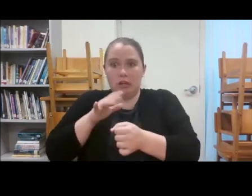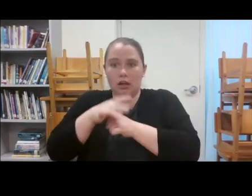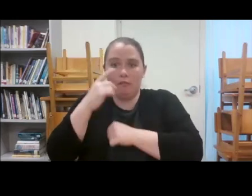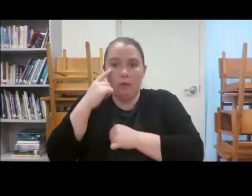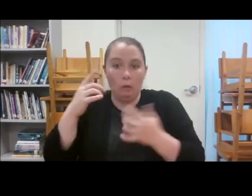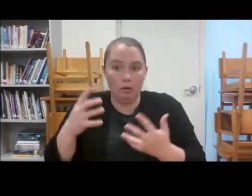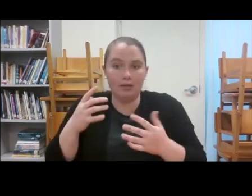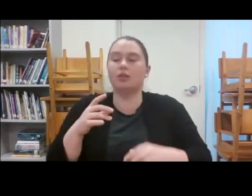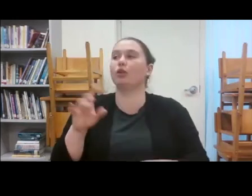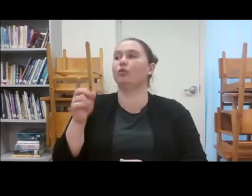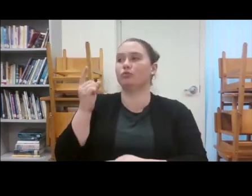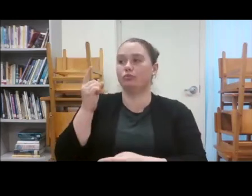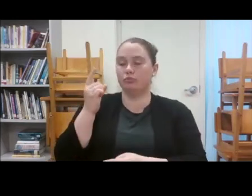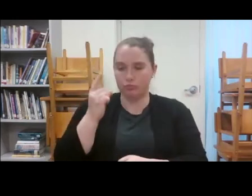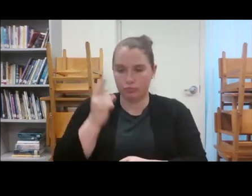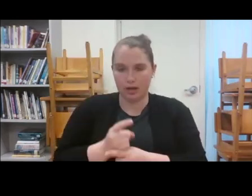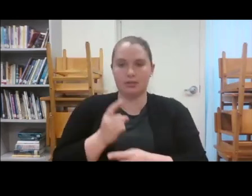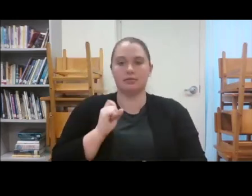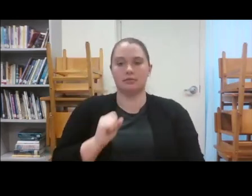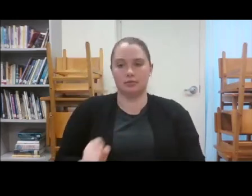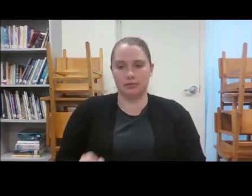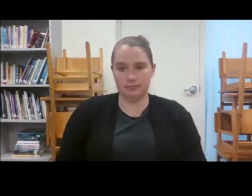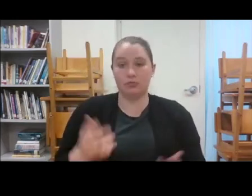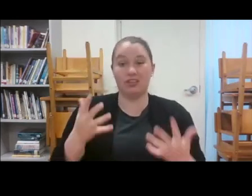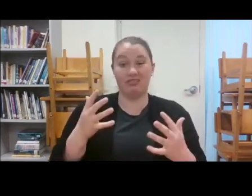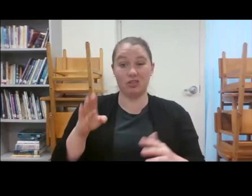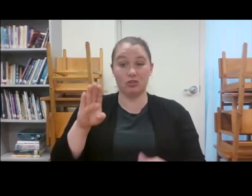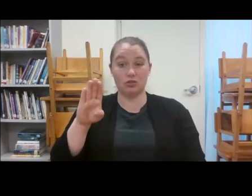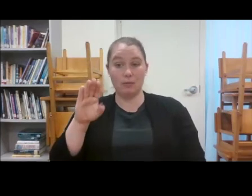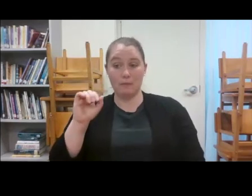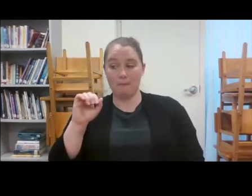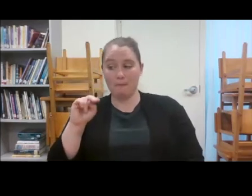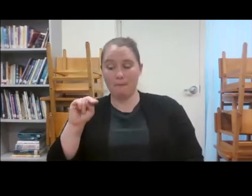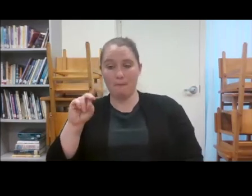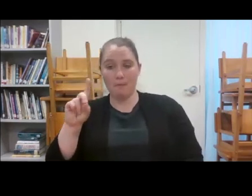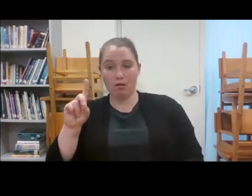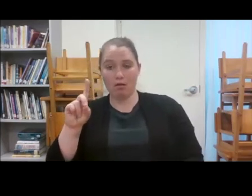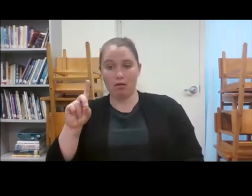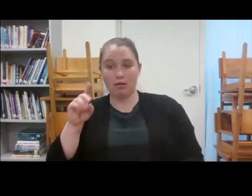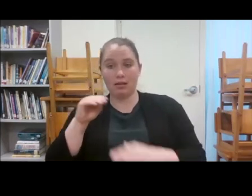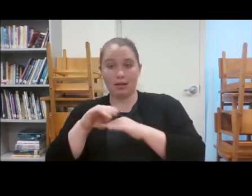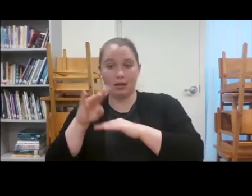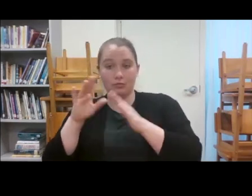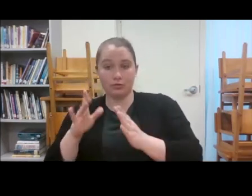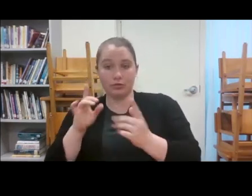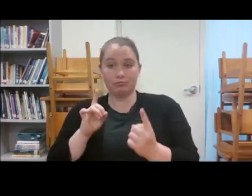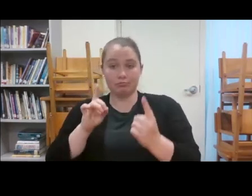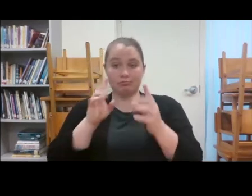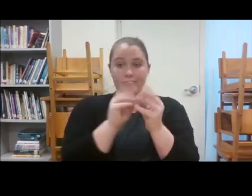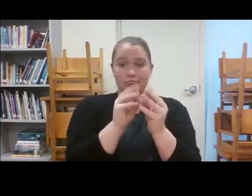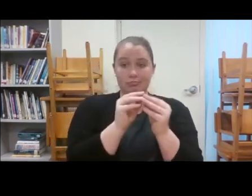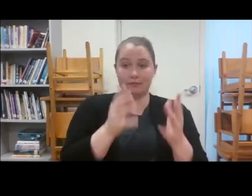Correct. You know, And we've already met with our bond council I to suspect we'll have, say it again, Carrie.